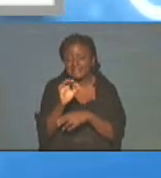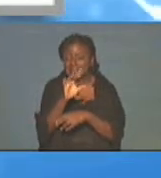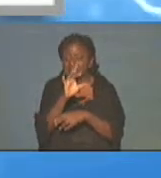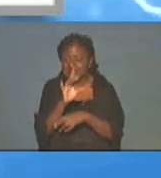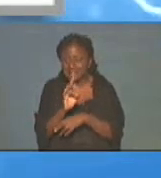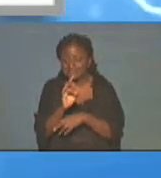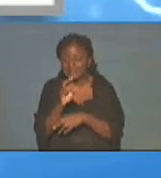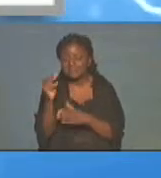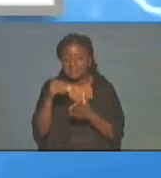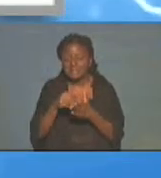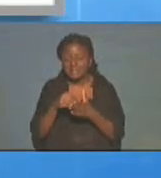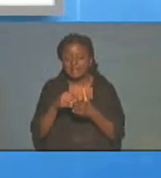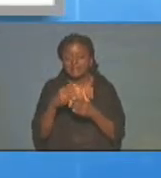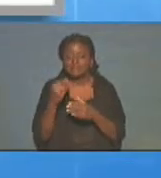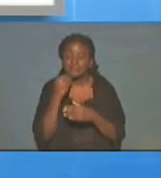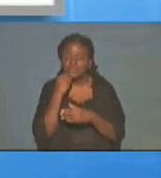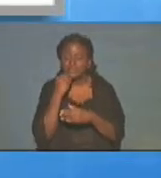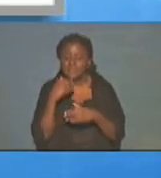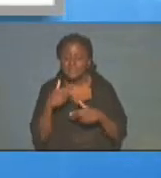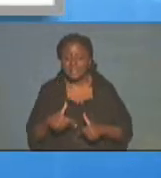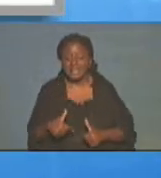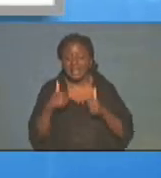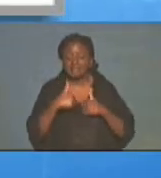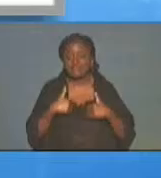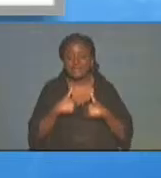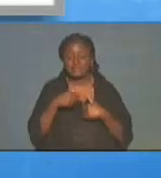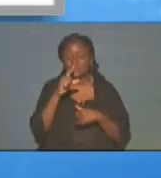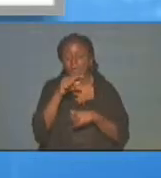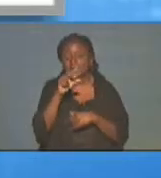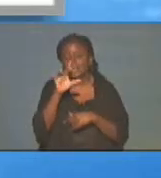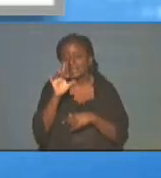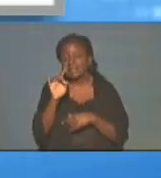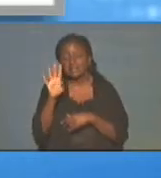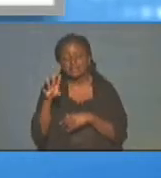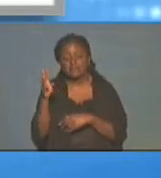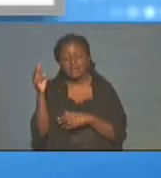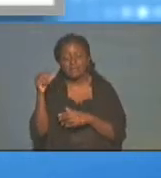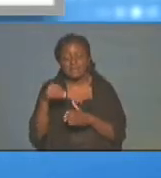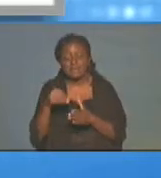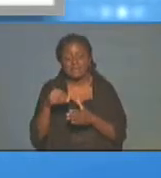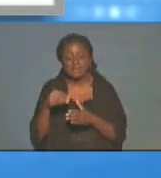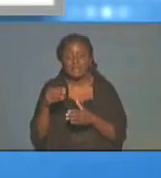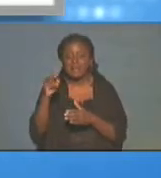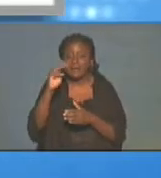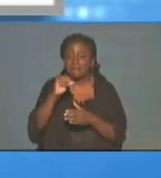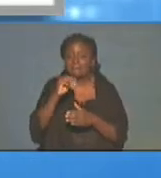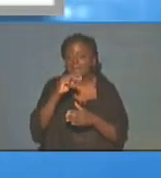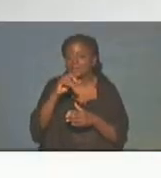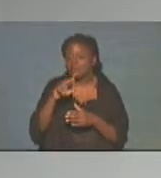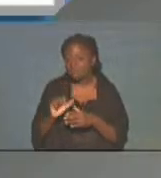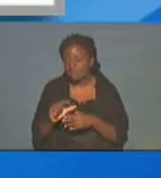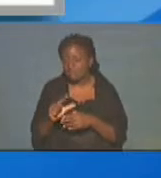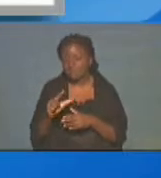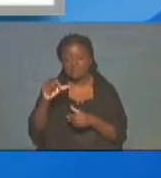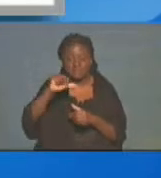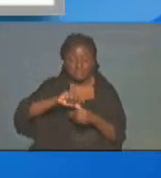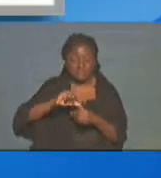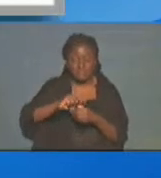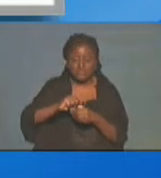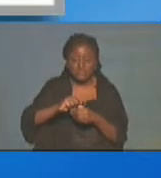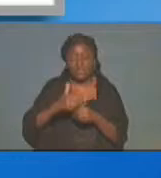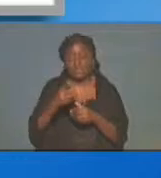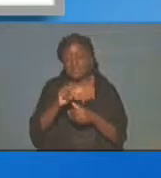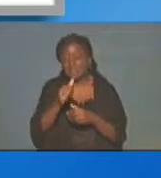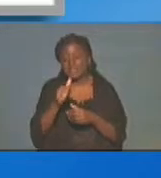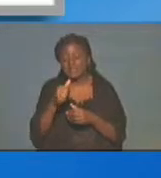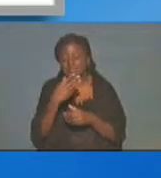at $184 million, and mineral fuel, lubricants and related materials at $167 million. As